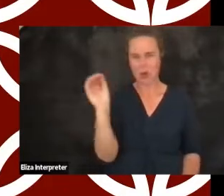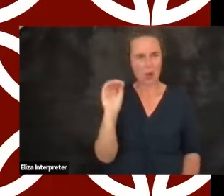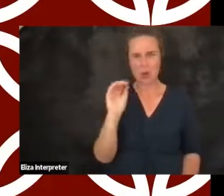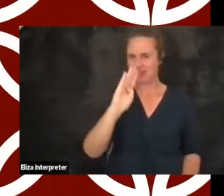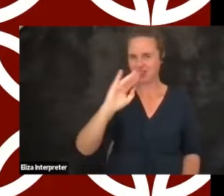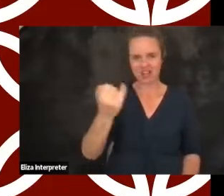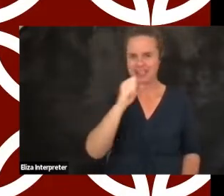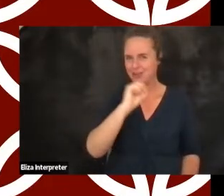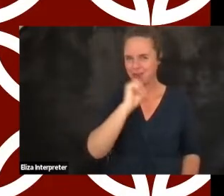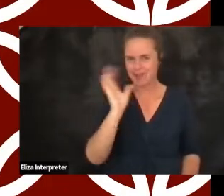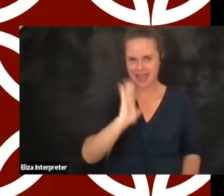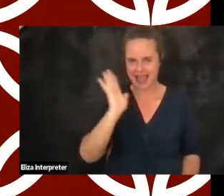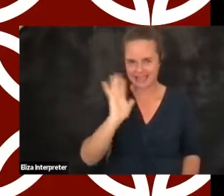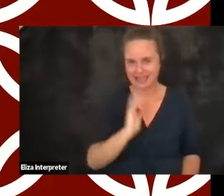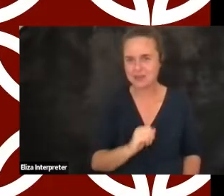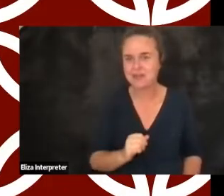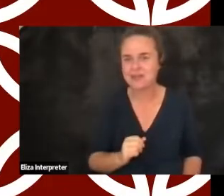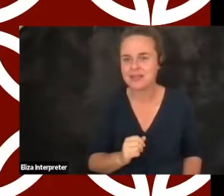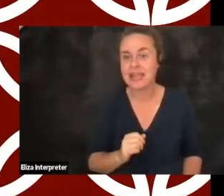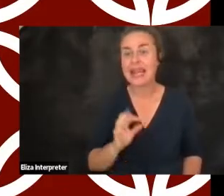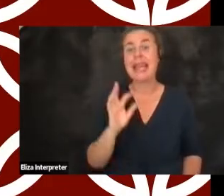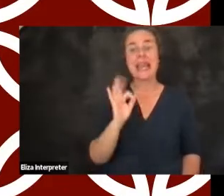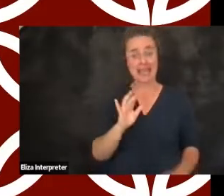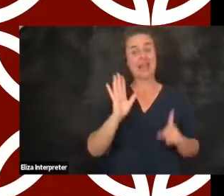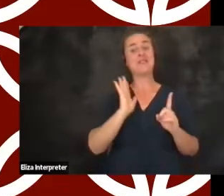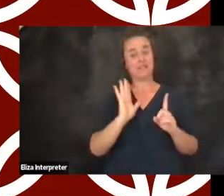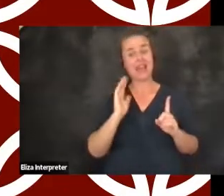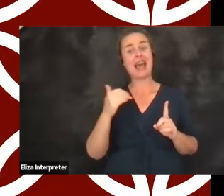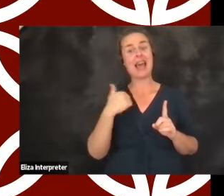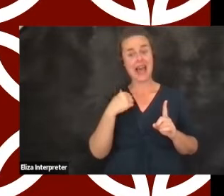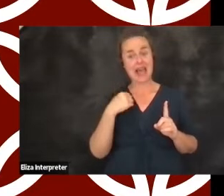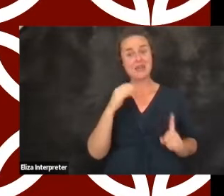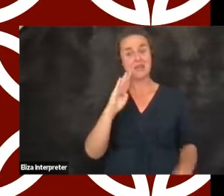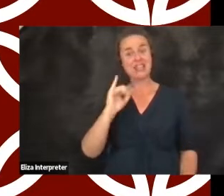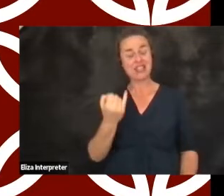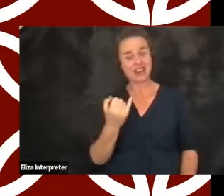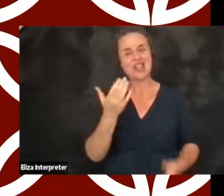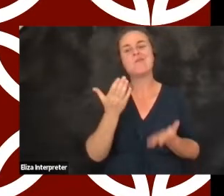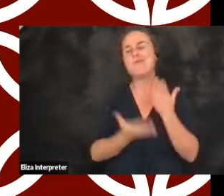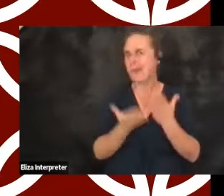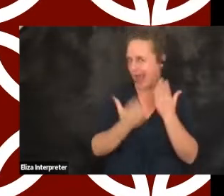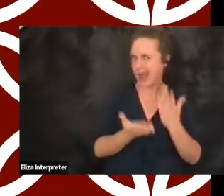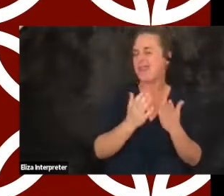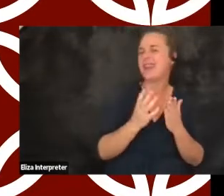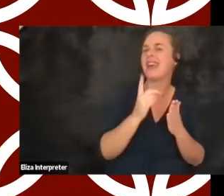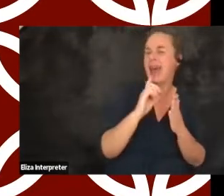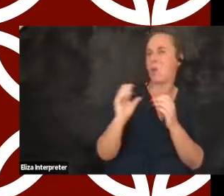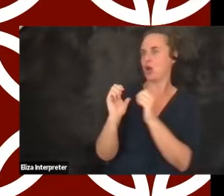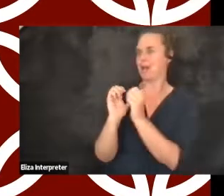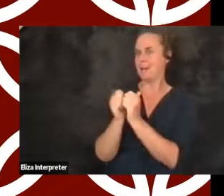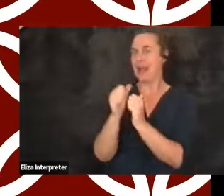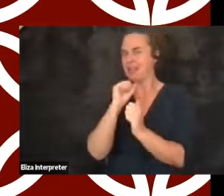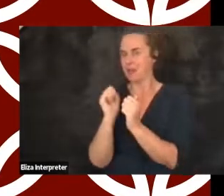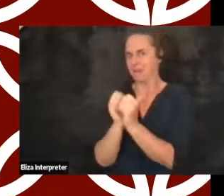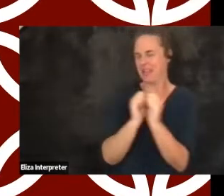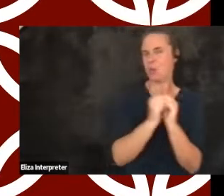I'm pretty sure that if there had been Ben and Jerry's, that might have competed with the maple sugar